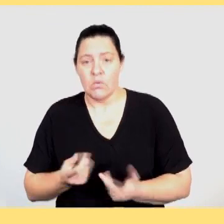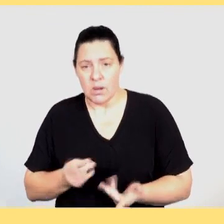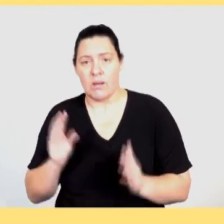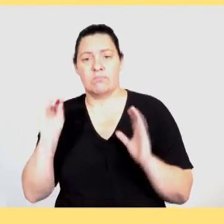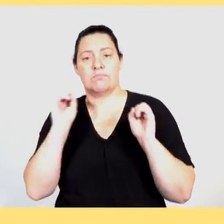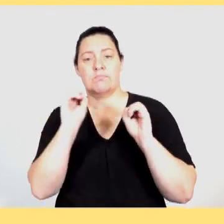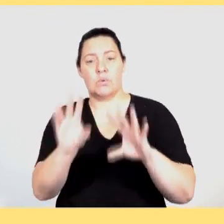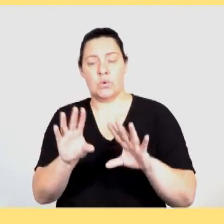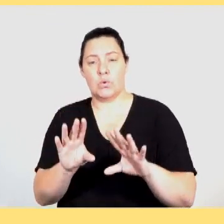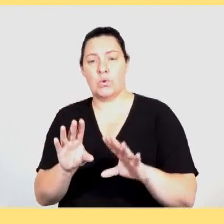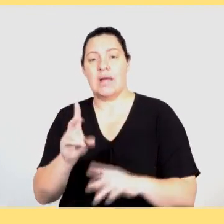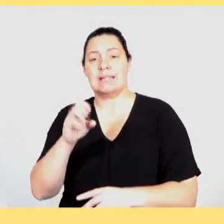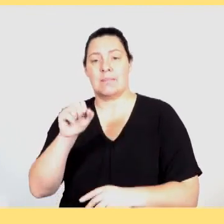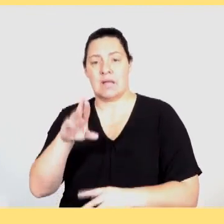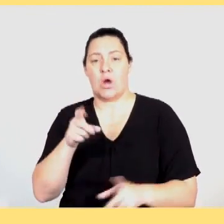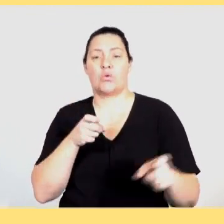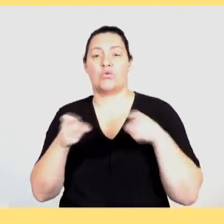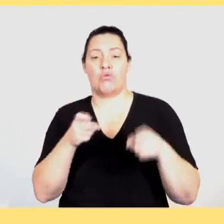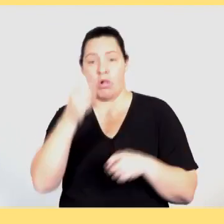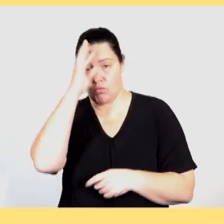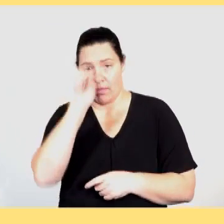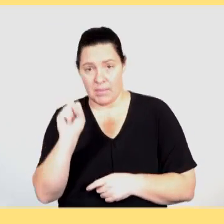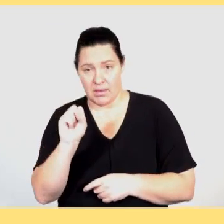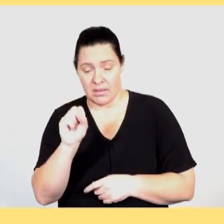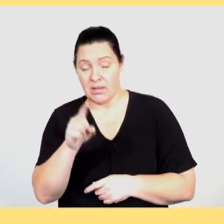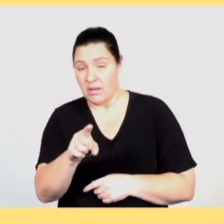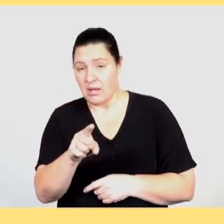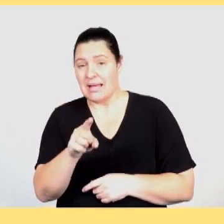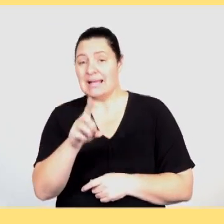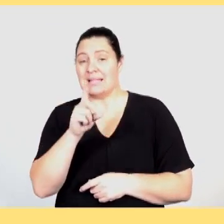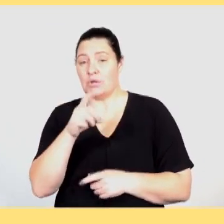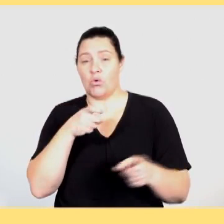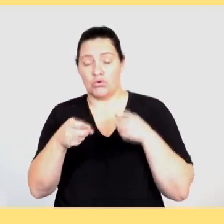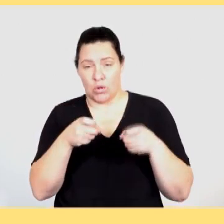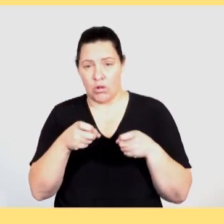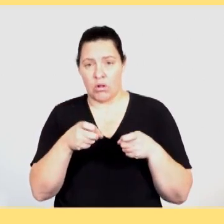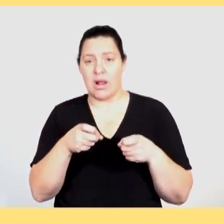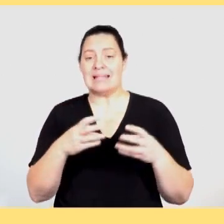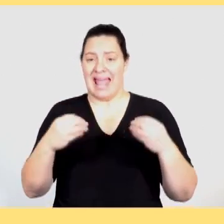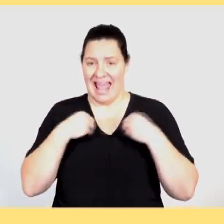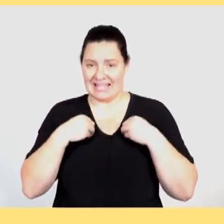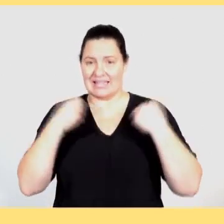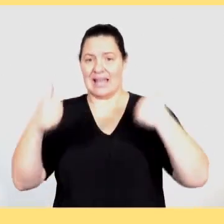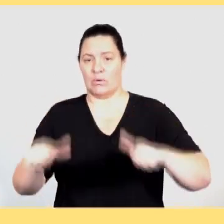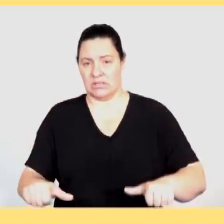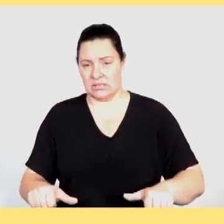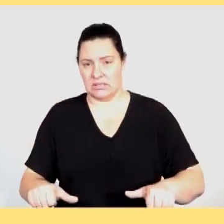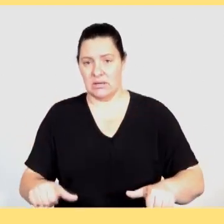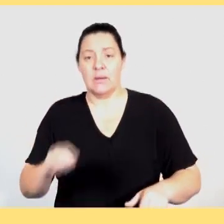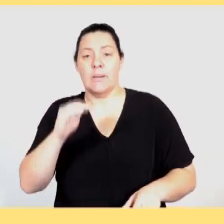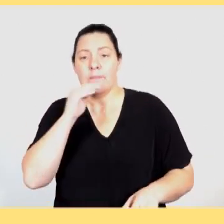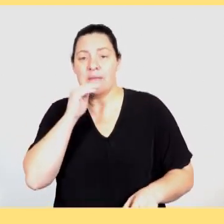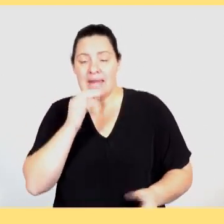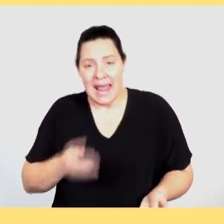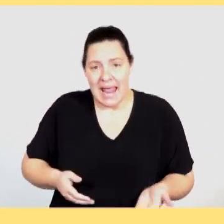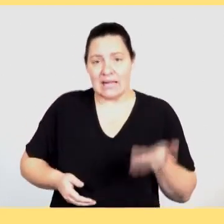we are going to post it to the debtors control. Remember, debtors control, this is an asset account. That